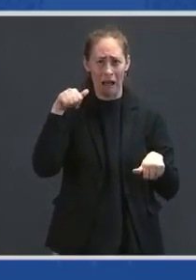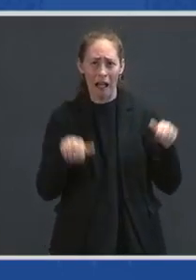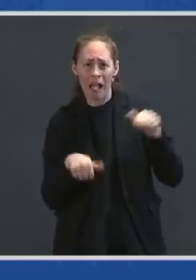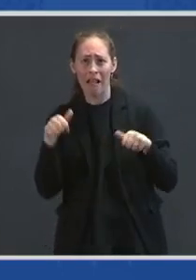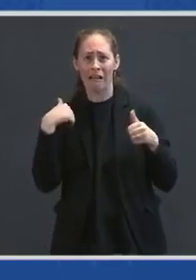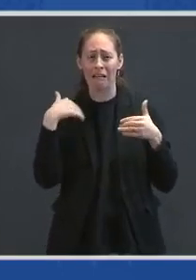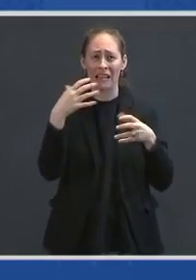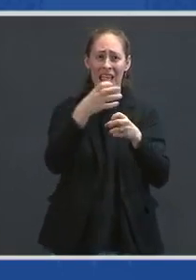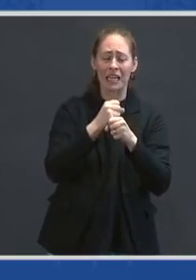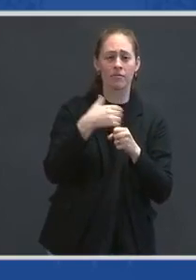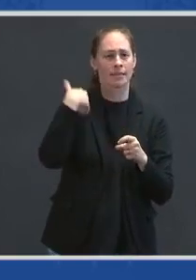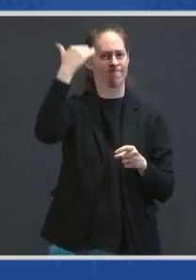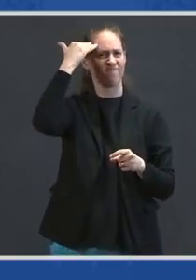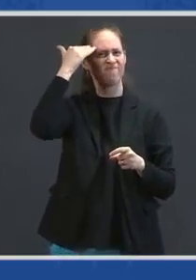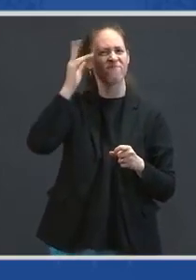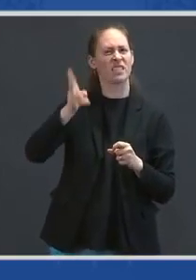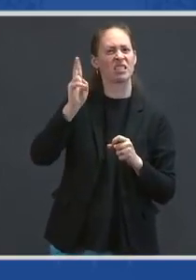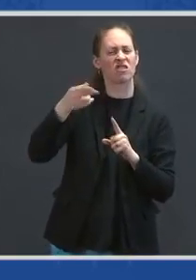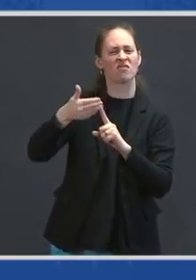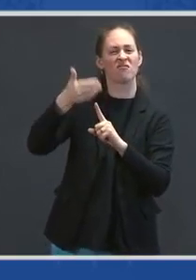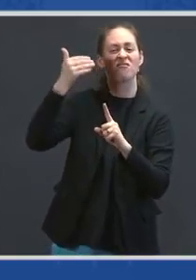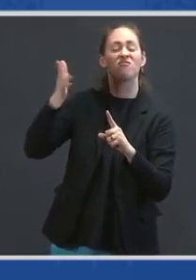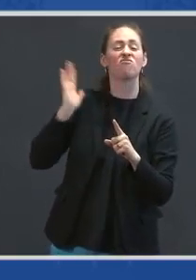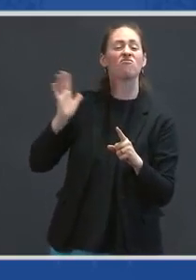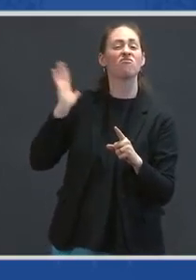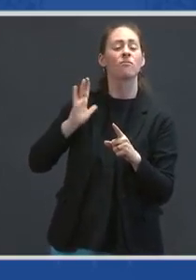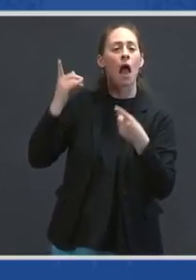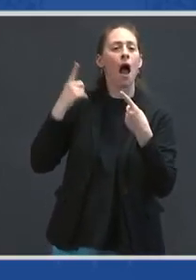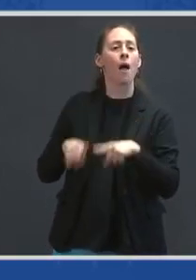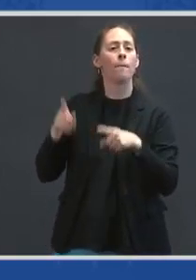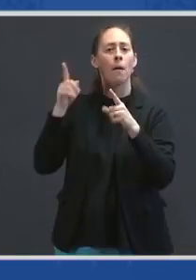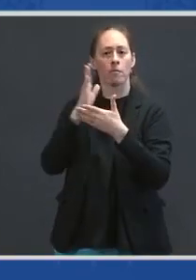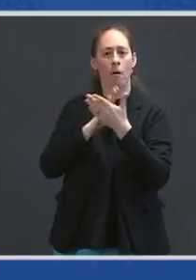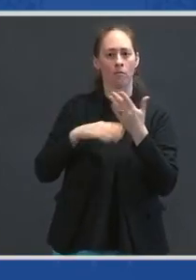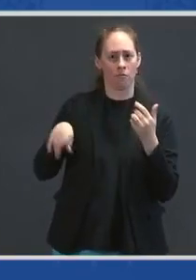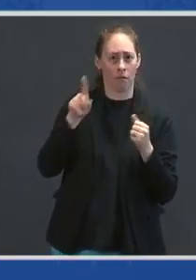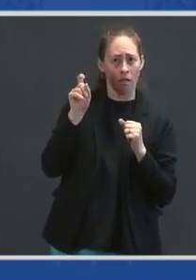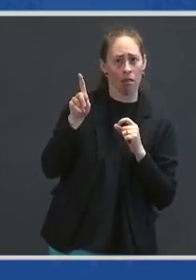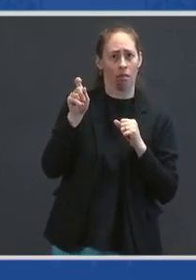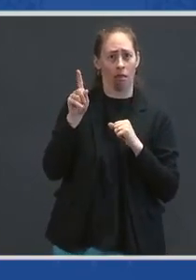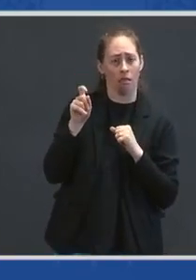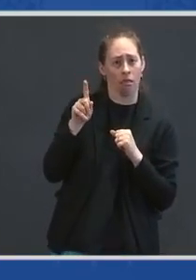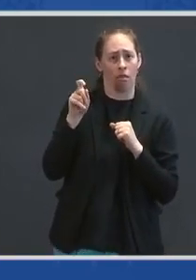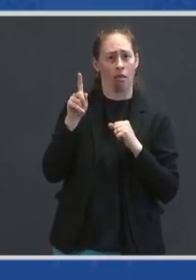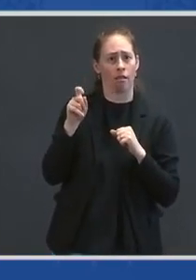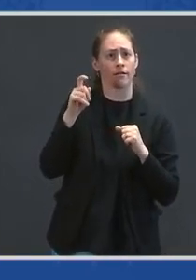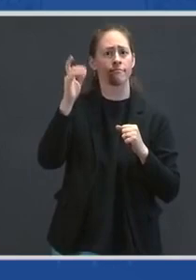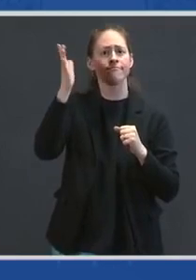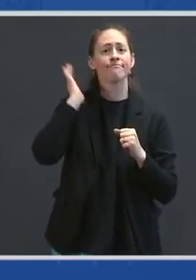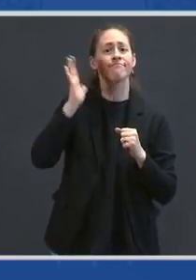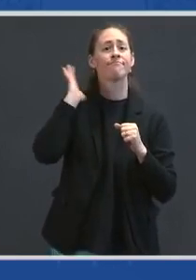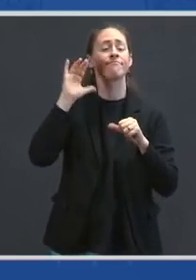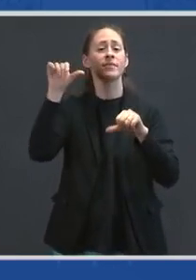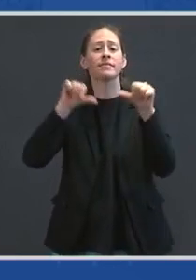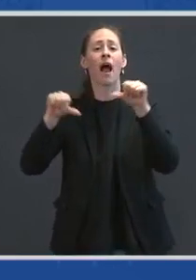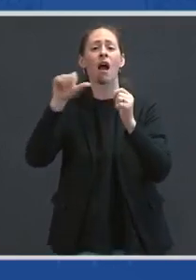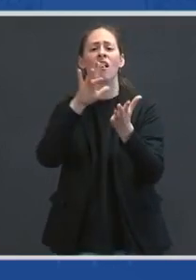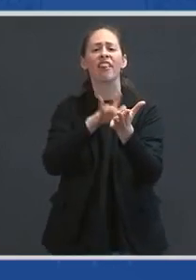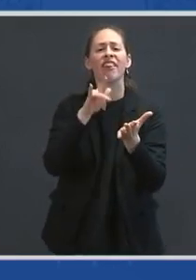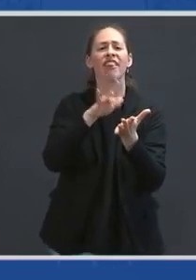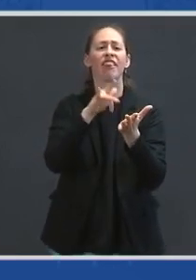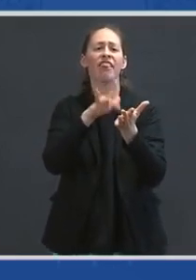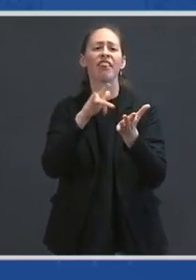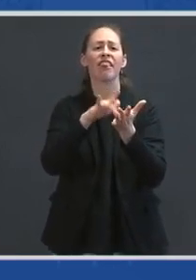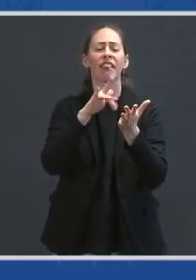of subjecting certain communities to terrible medical and scientific abuse. But if there is one message